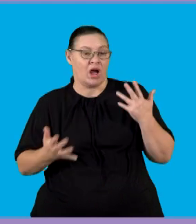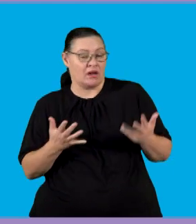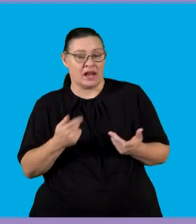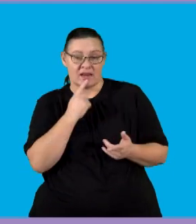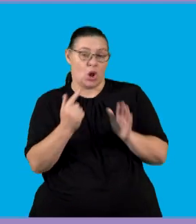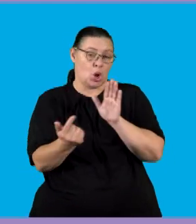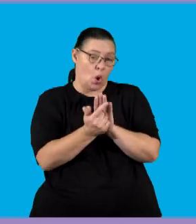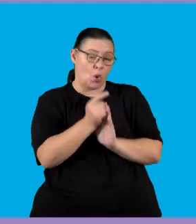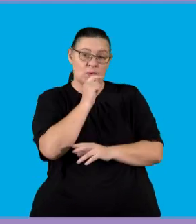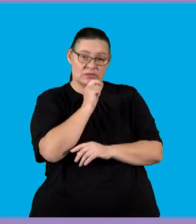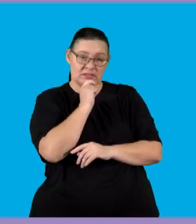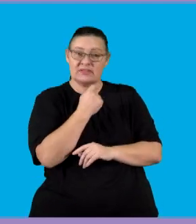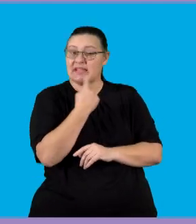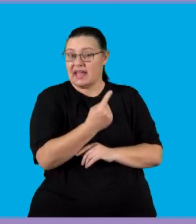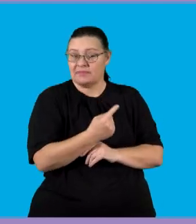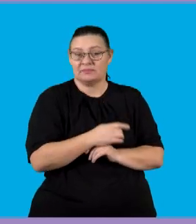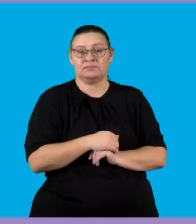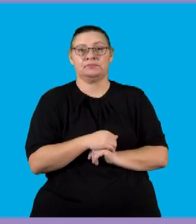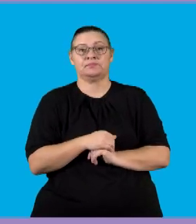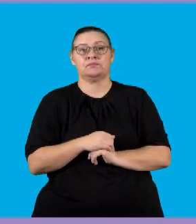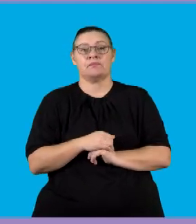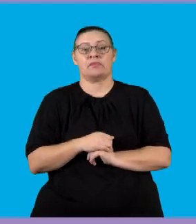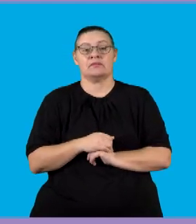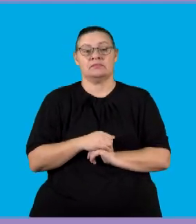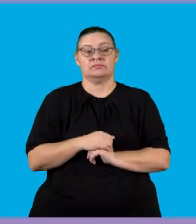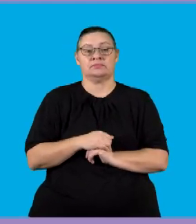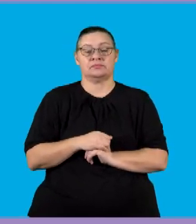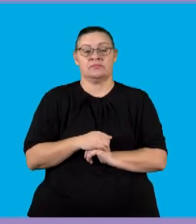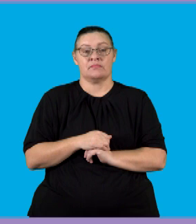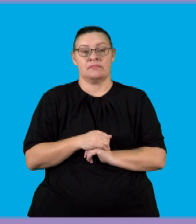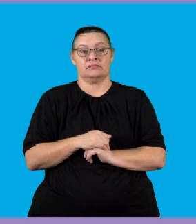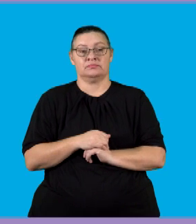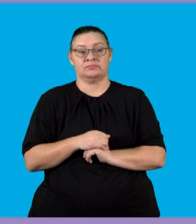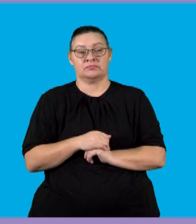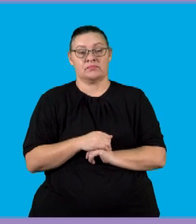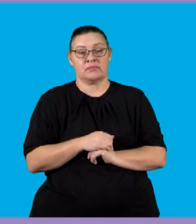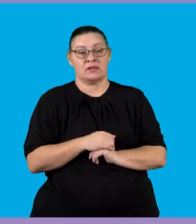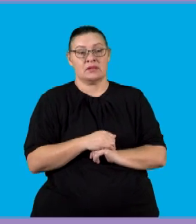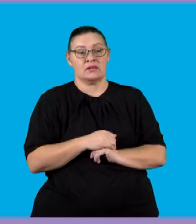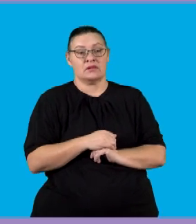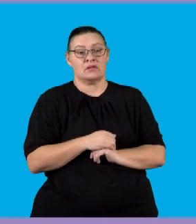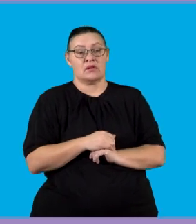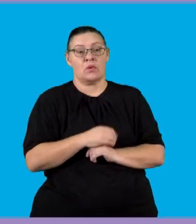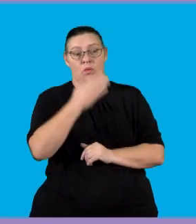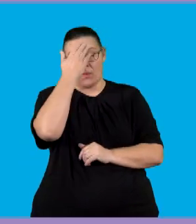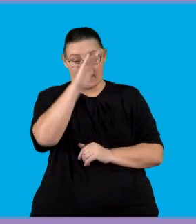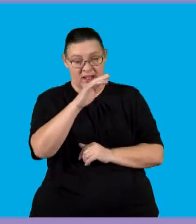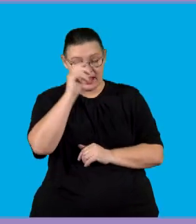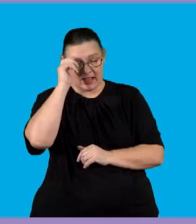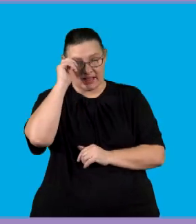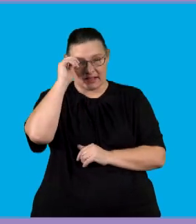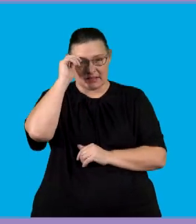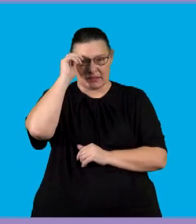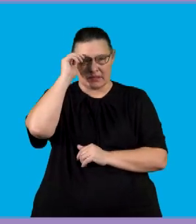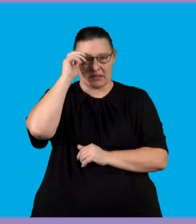can either use the law that speaks of the power raised to the exponent, where we know